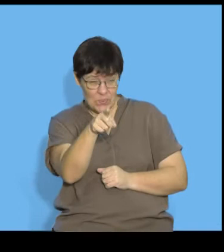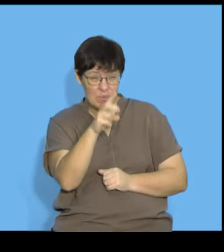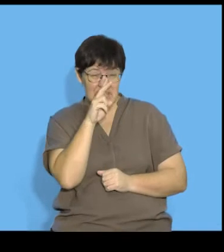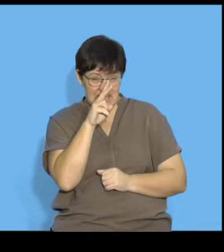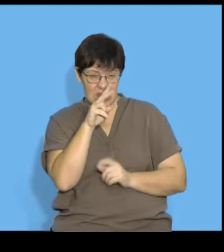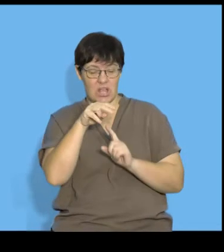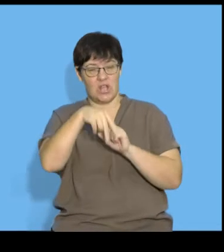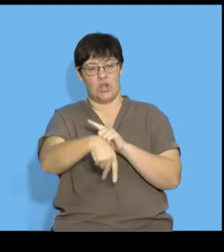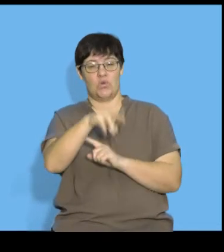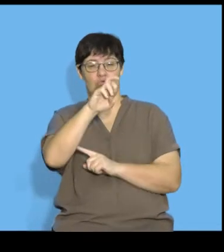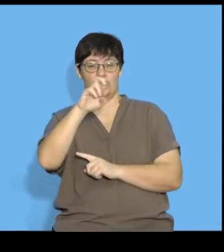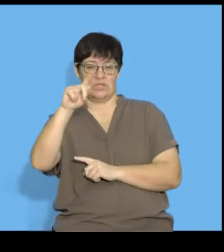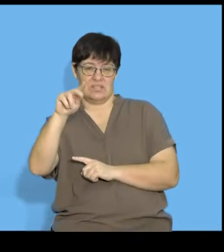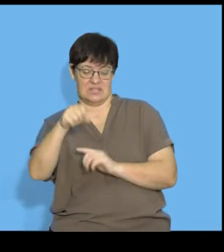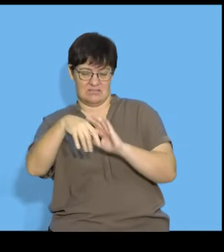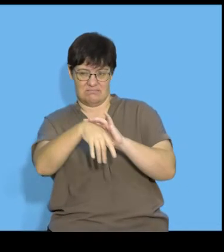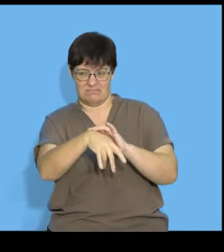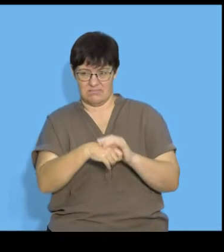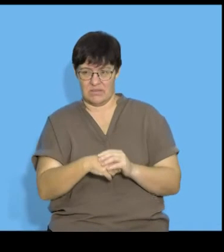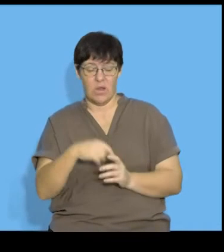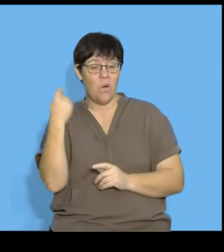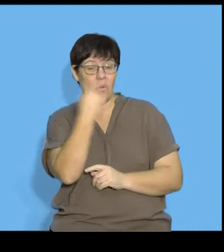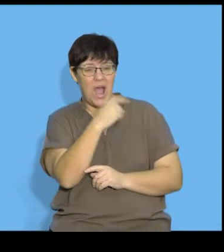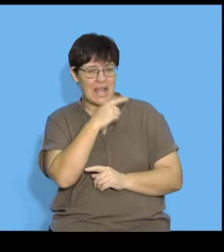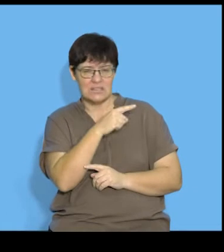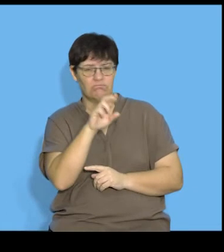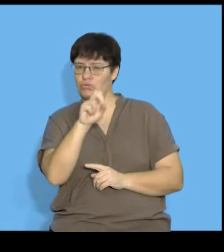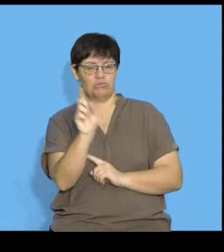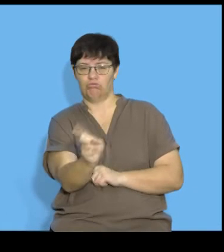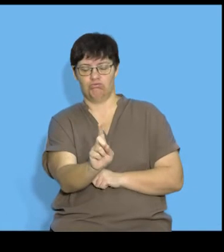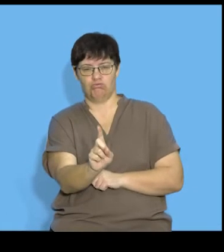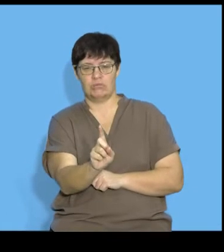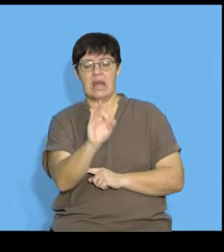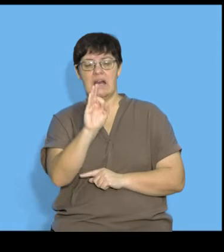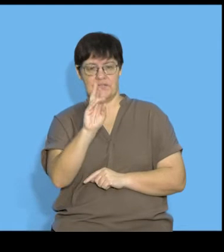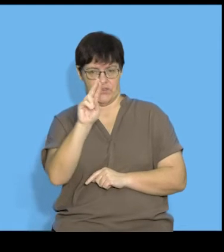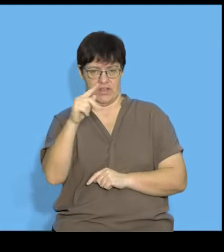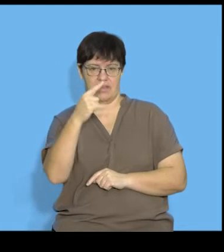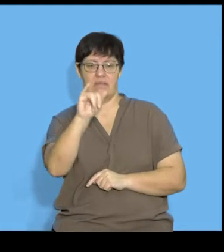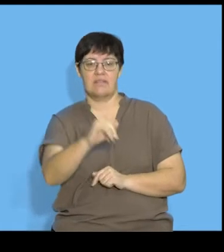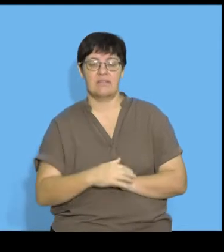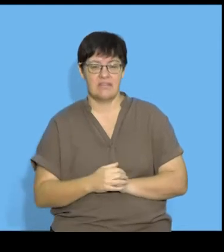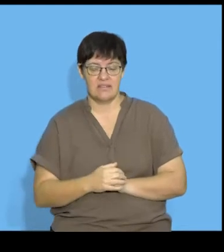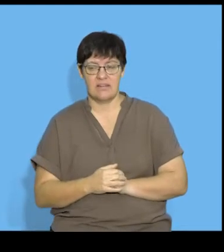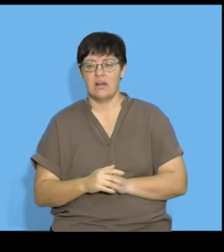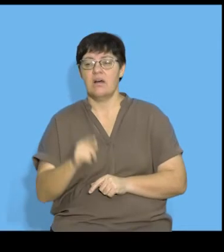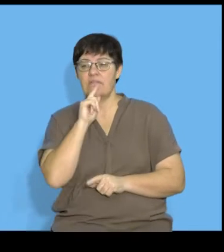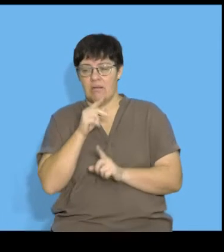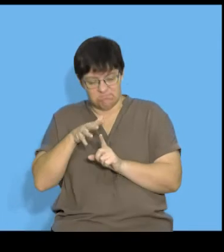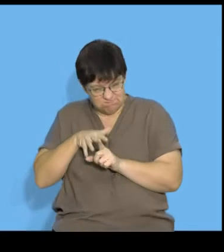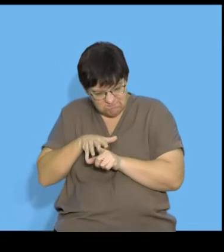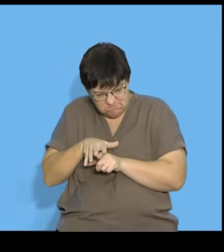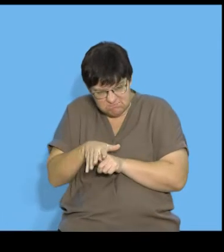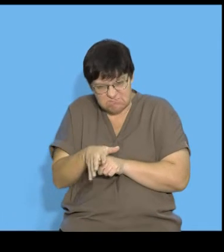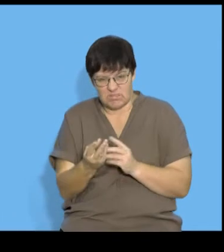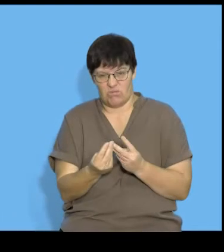All of these white things are actually not roots. They're fungus. And they go into the soil. I'm going